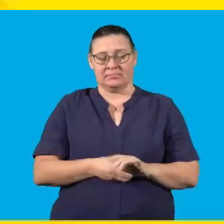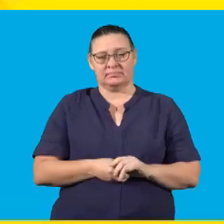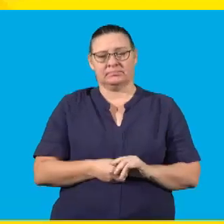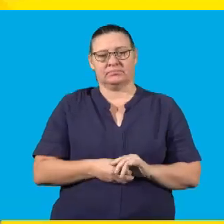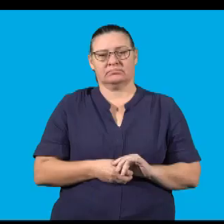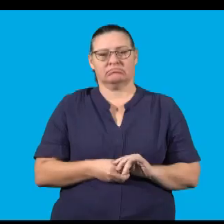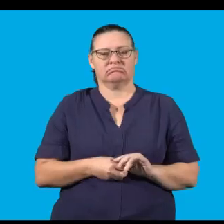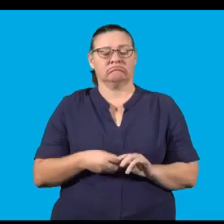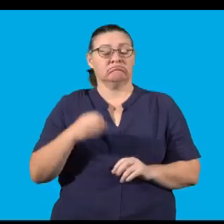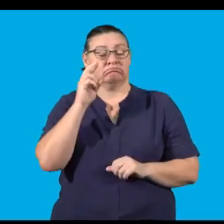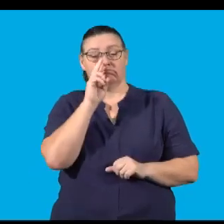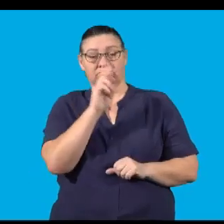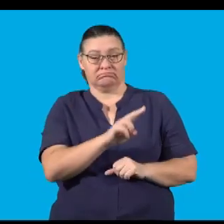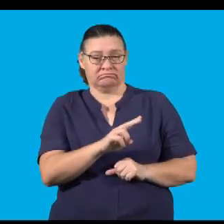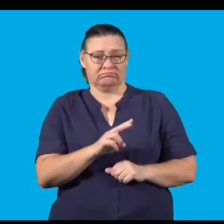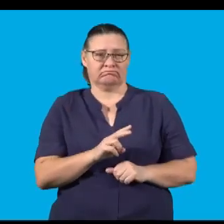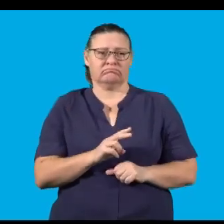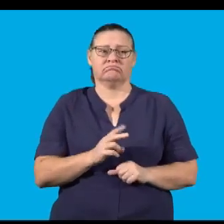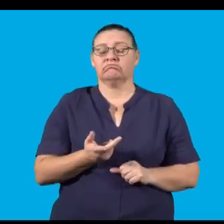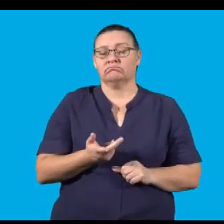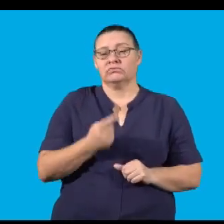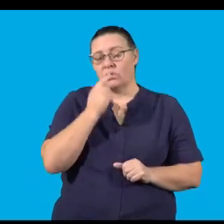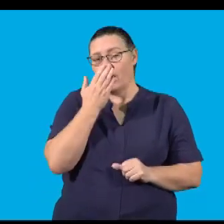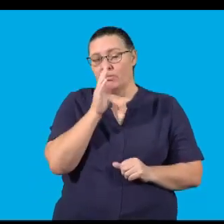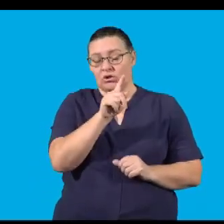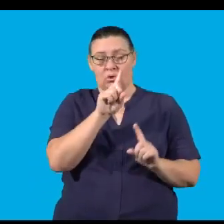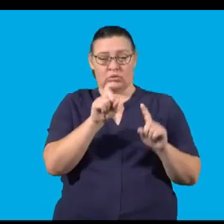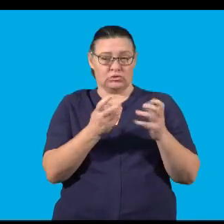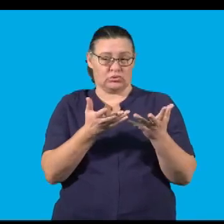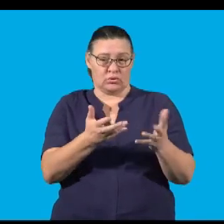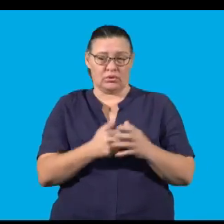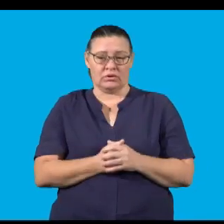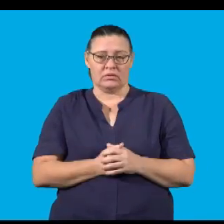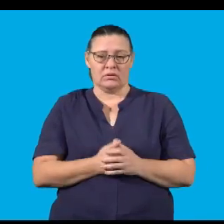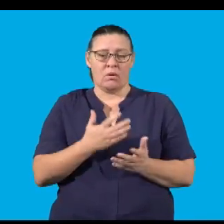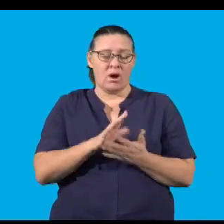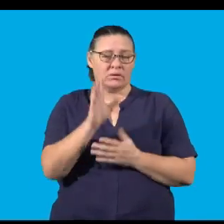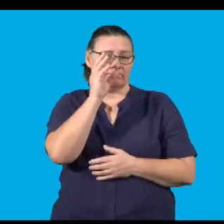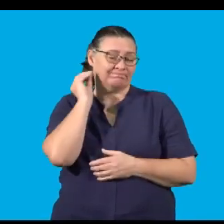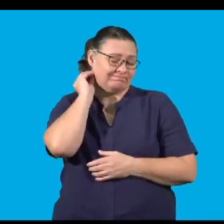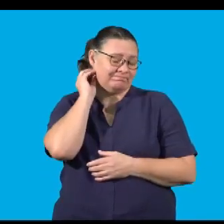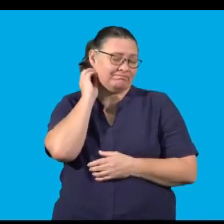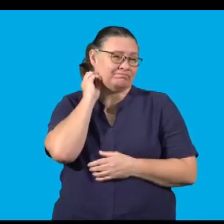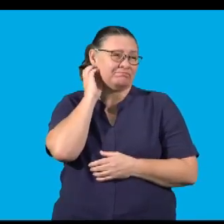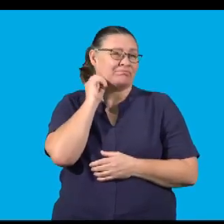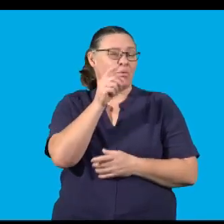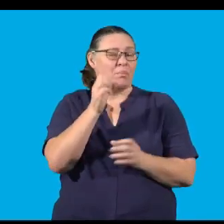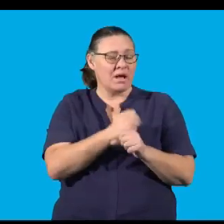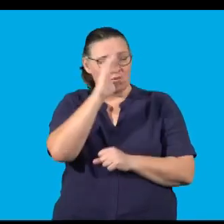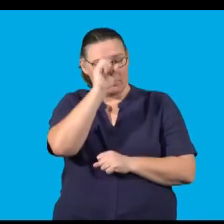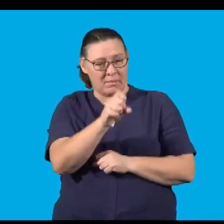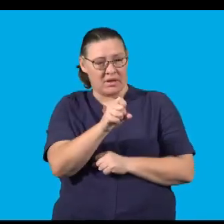let's have a look and see. So when you approach these types of questions, I want to make a note here. Remember